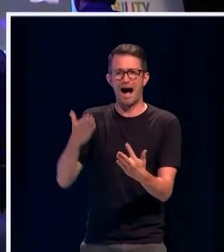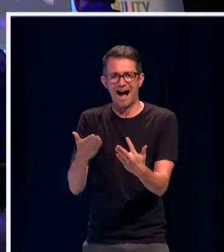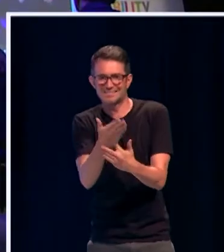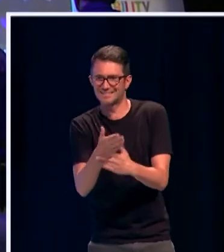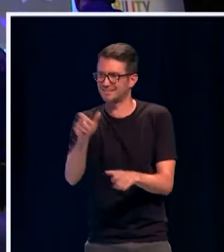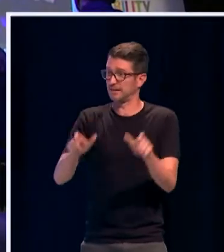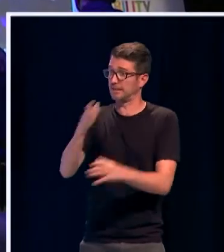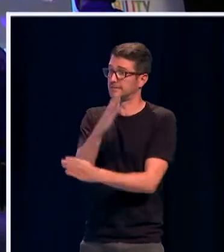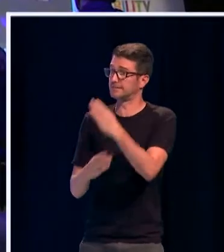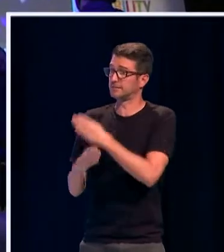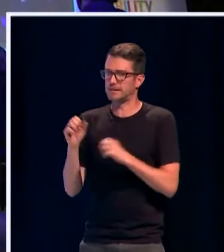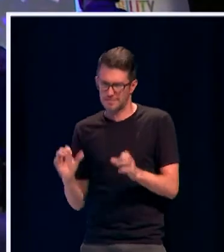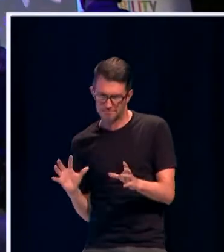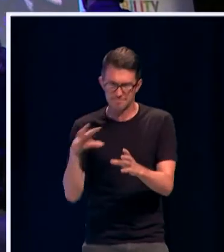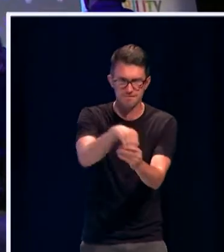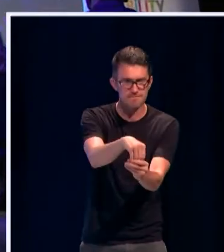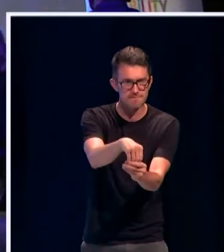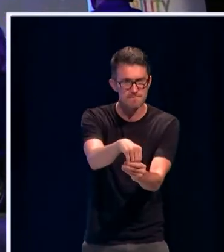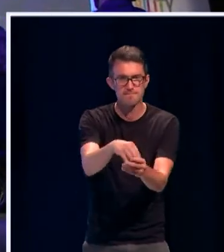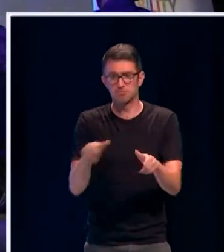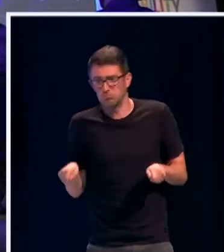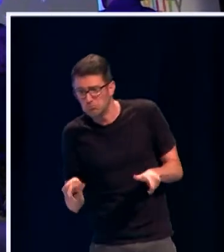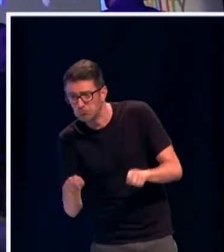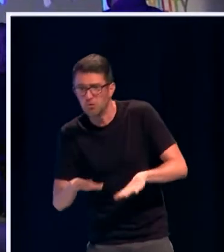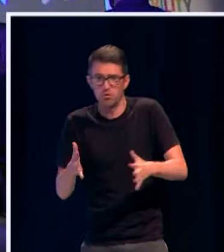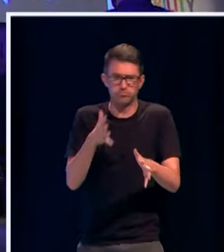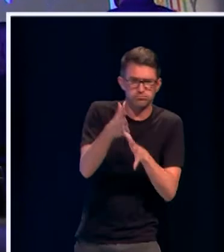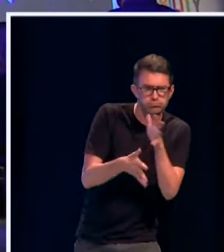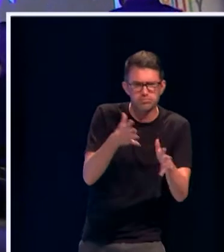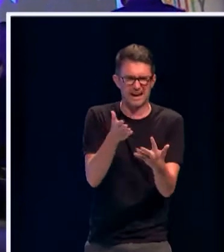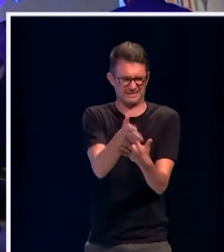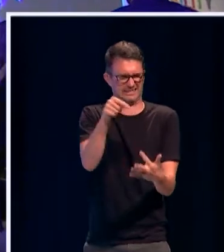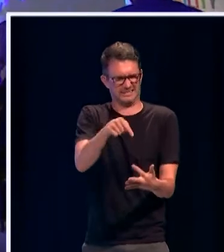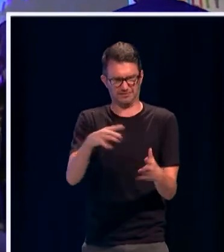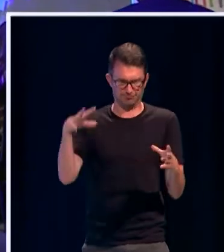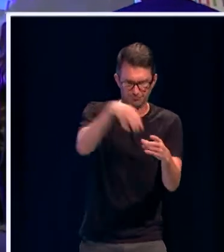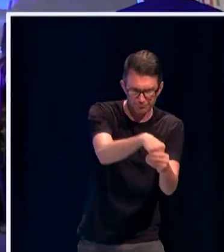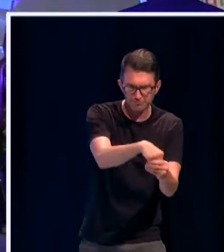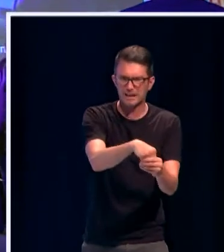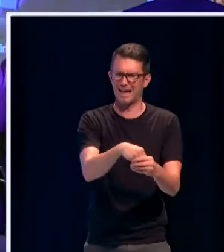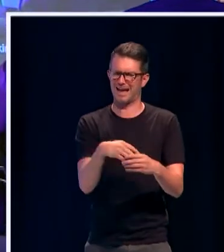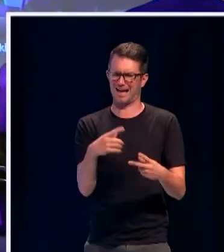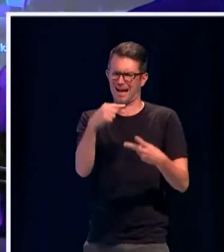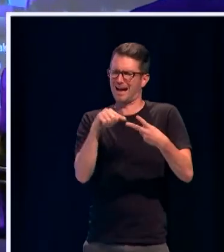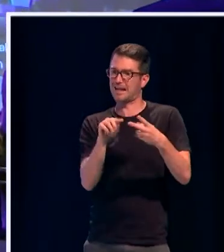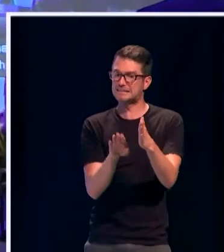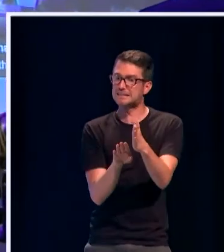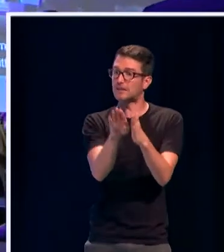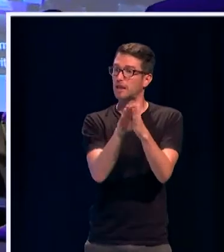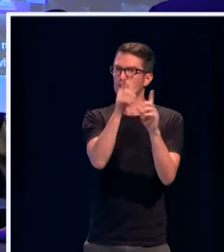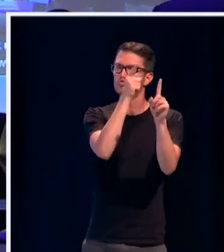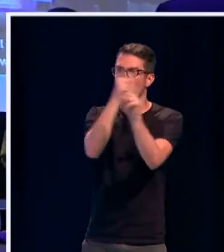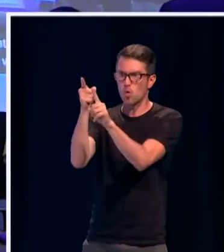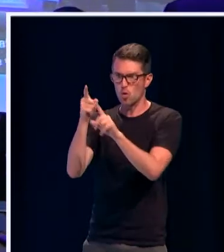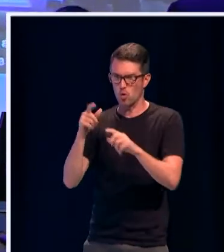disabilities. So it is a pilot phase at this point that is implemented in 5